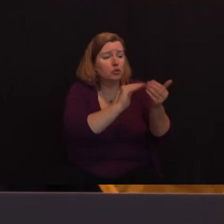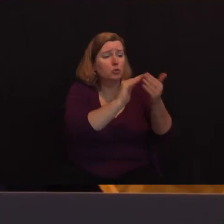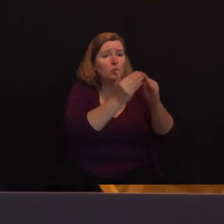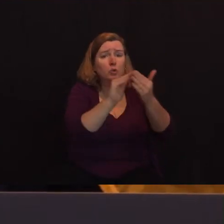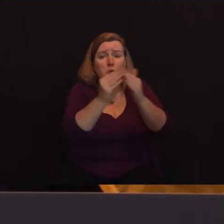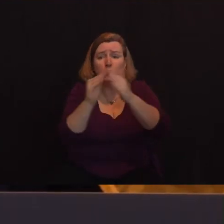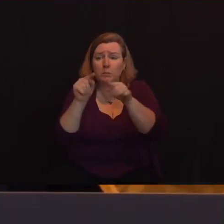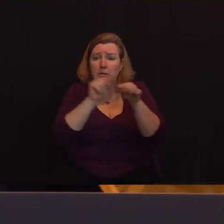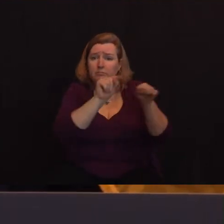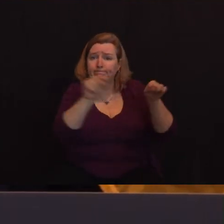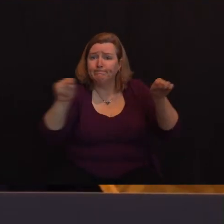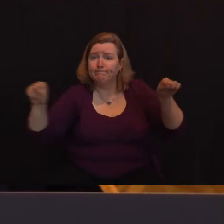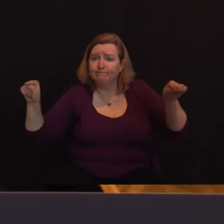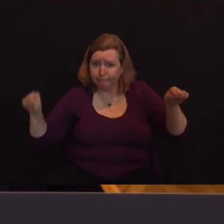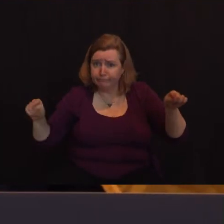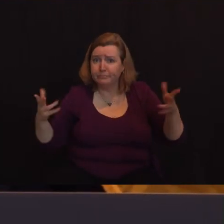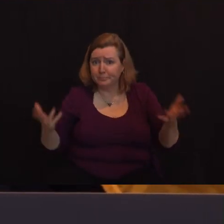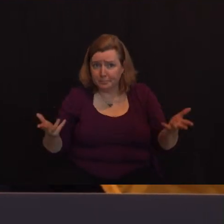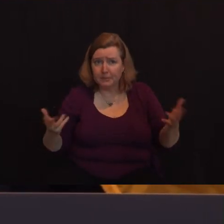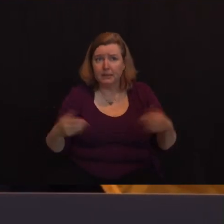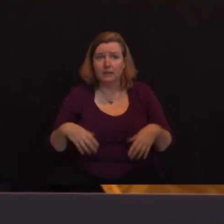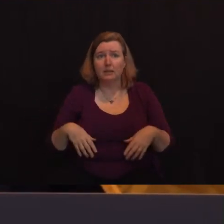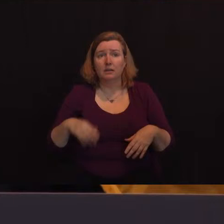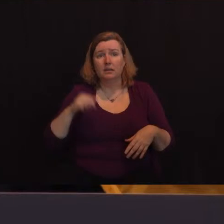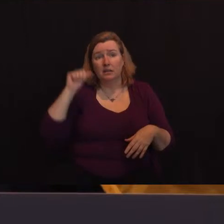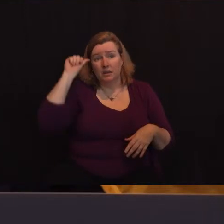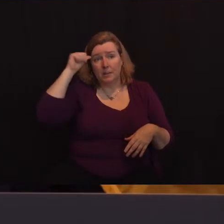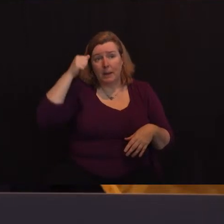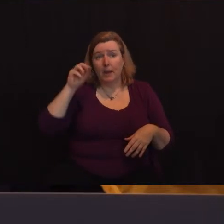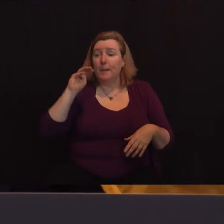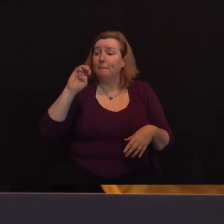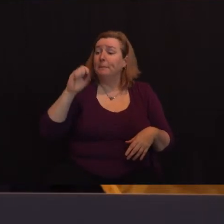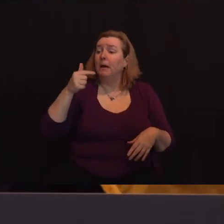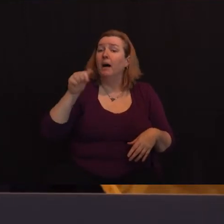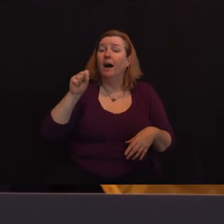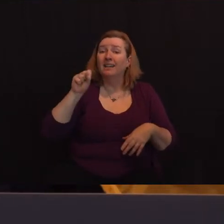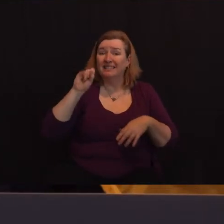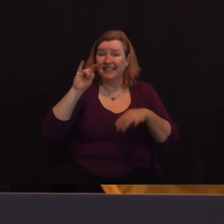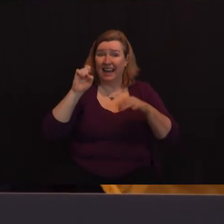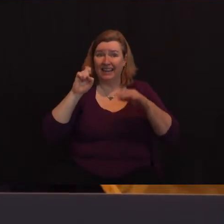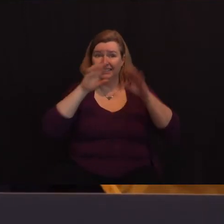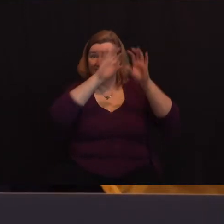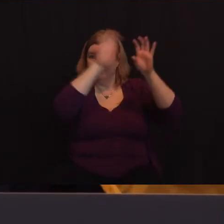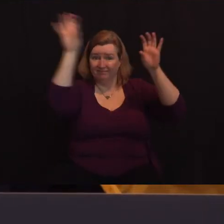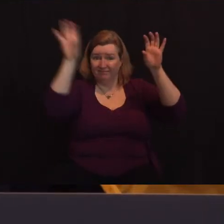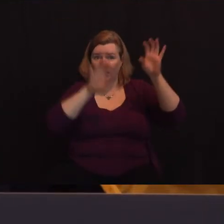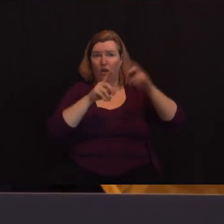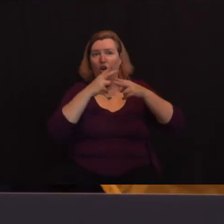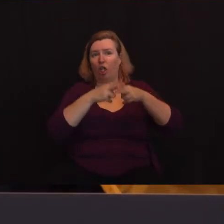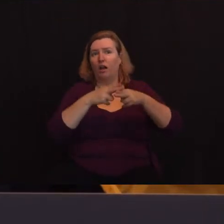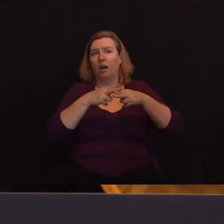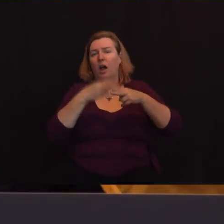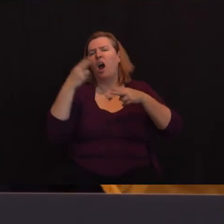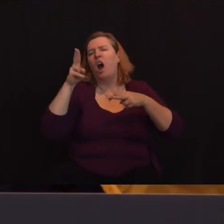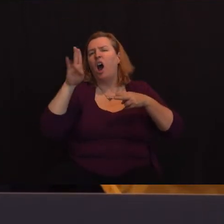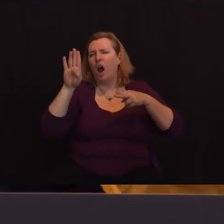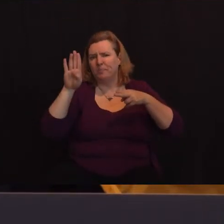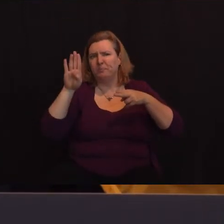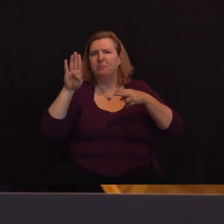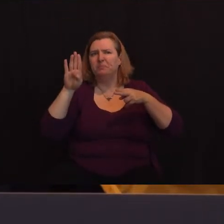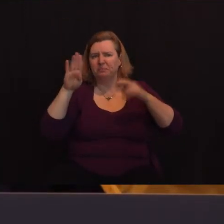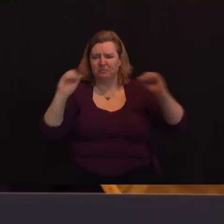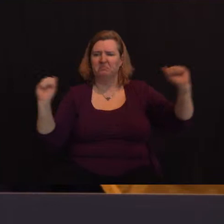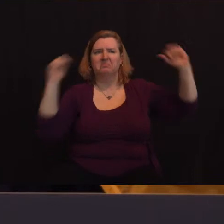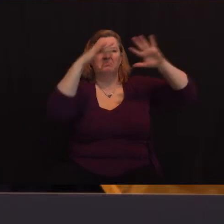the mega sites. It's less, the mega sites, although for the 12 to 15 years old, I think we're going to see a bump up on that